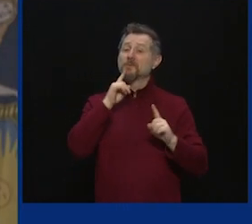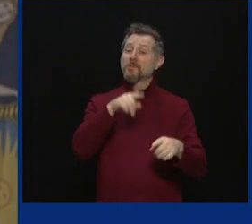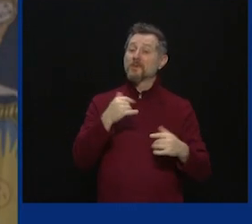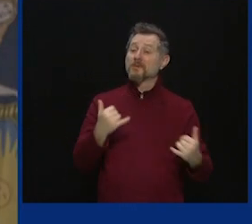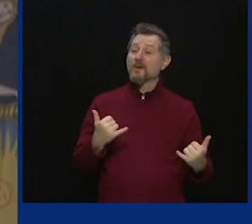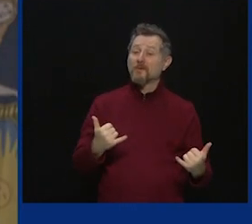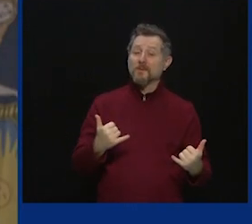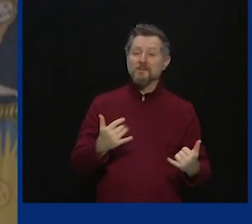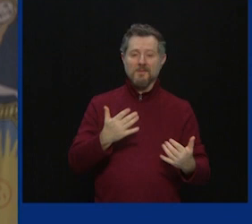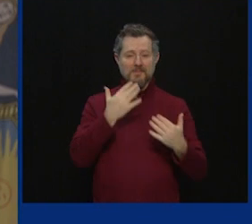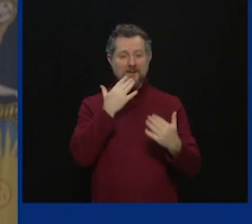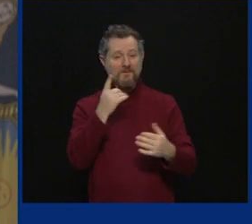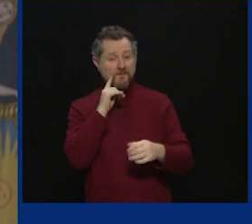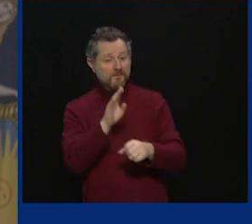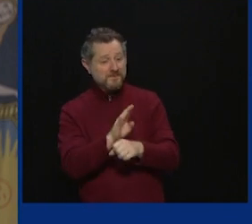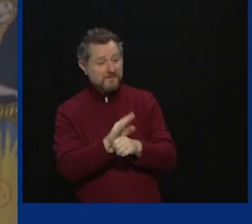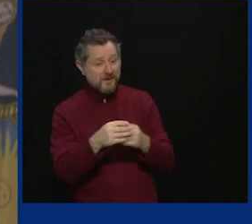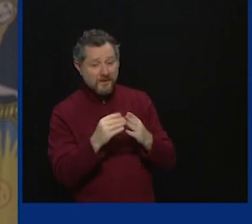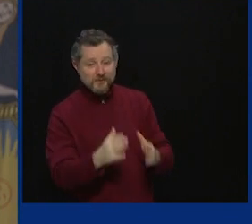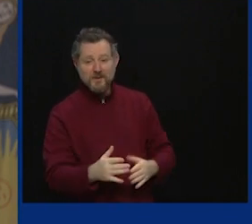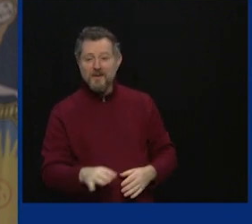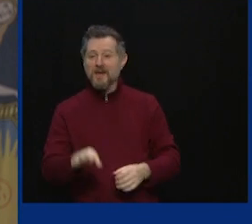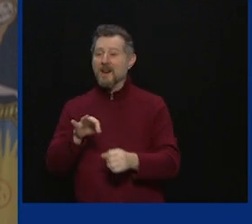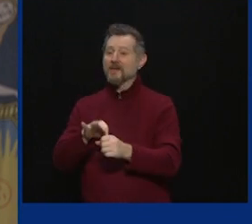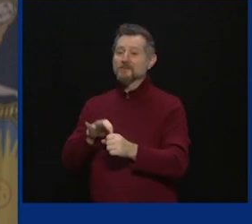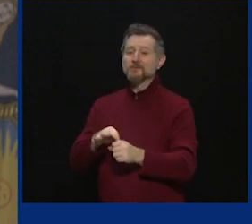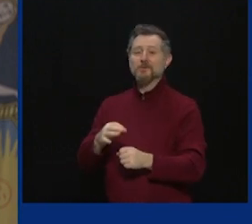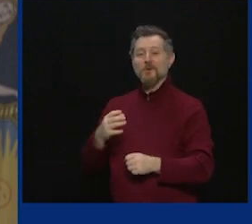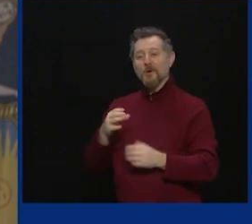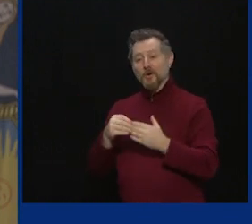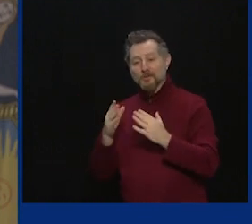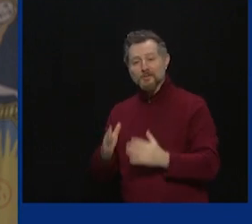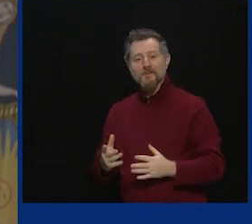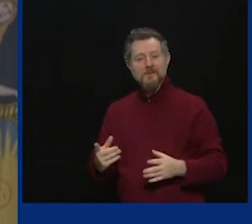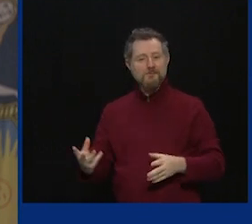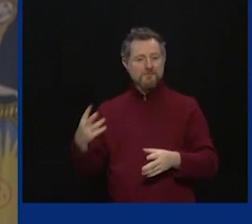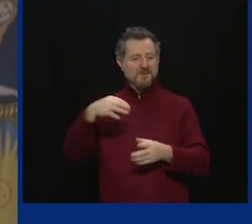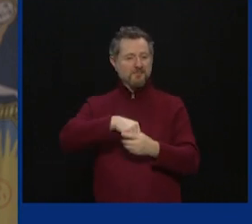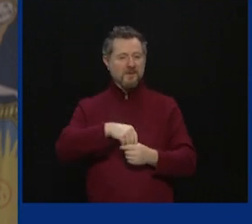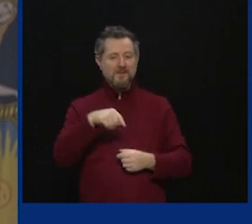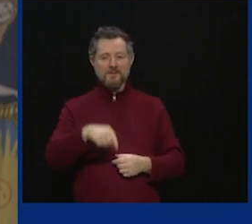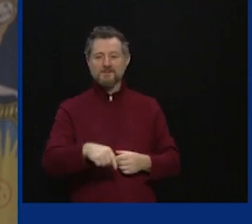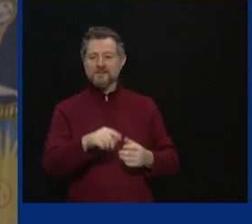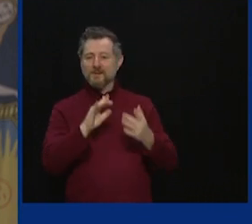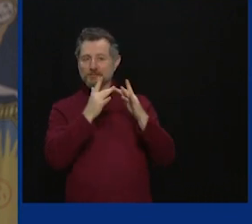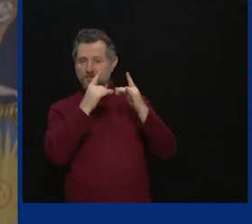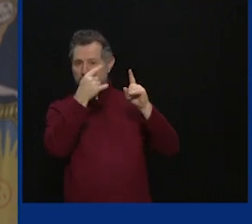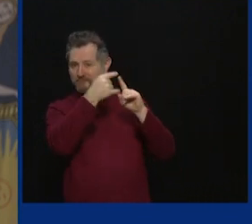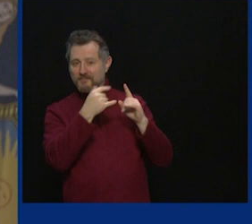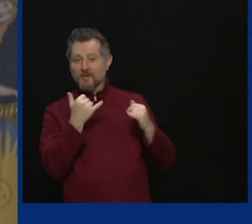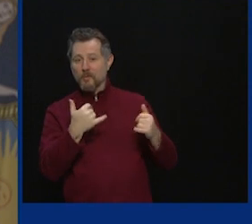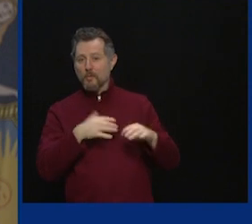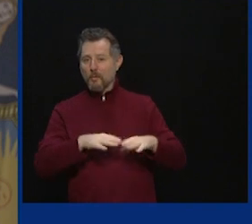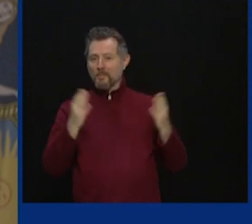business leaders and our elected leaders for participating remotely. And at this point, I'll be happy to take some